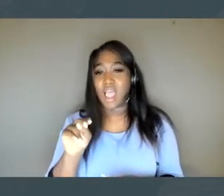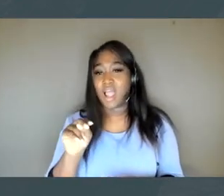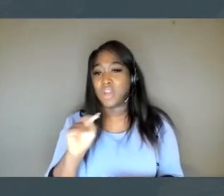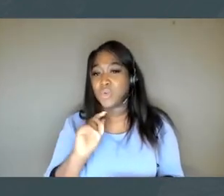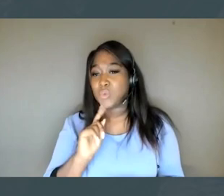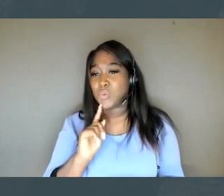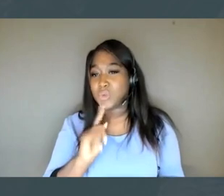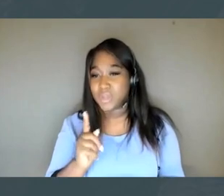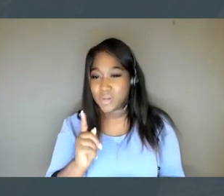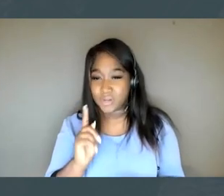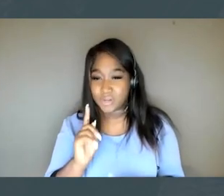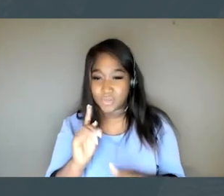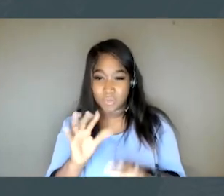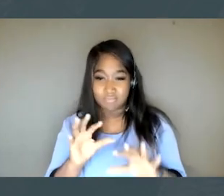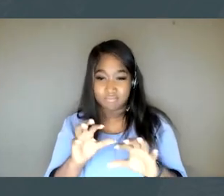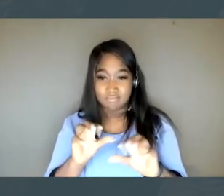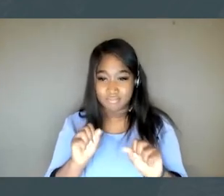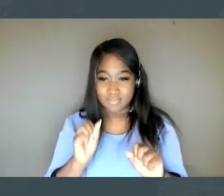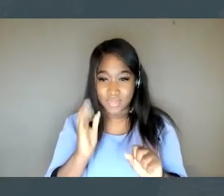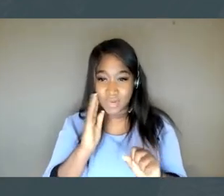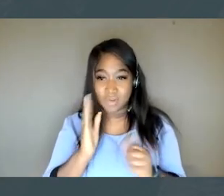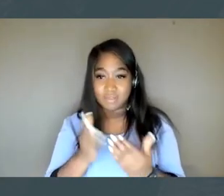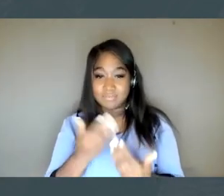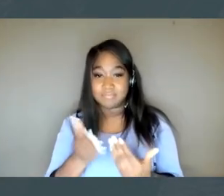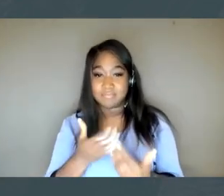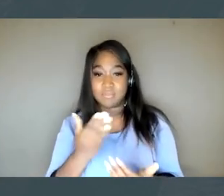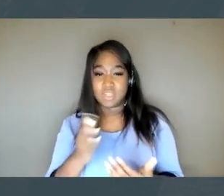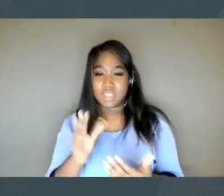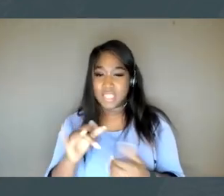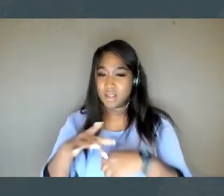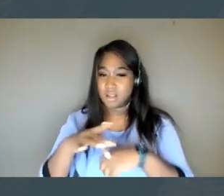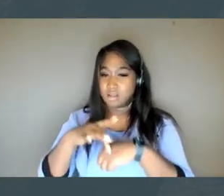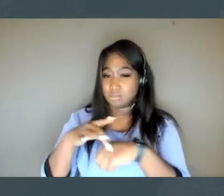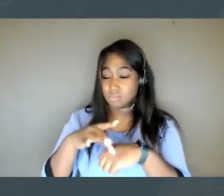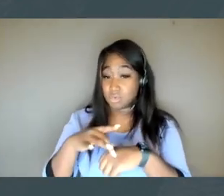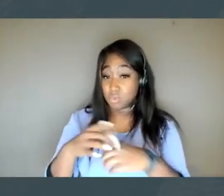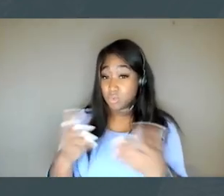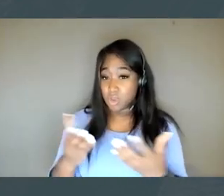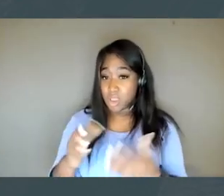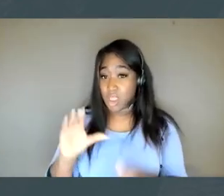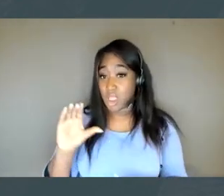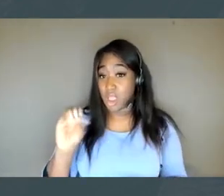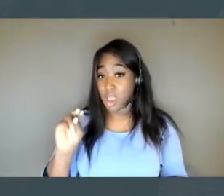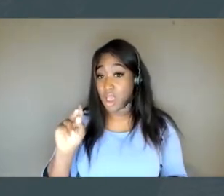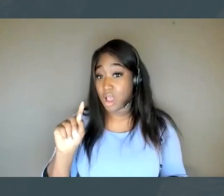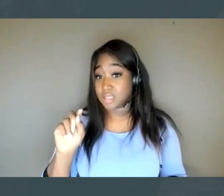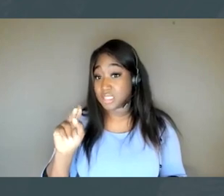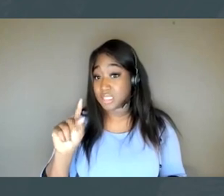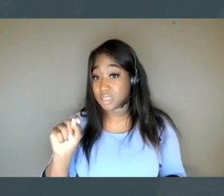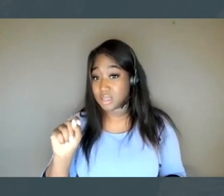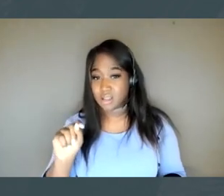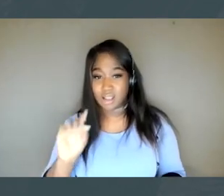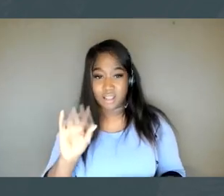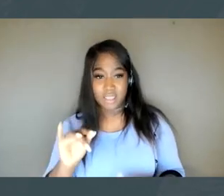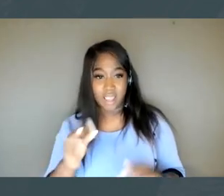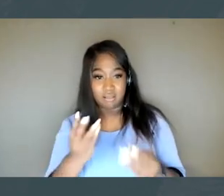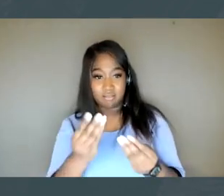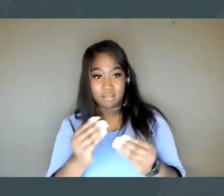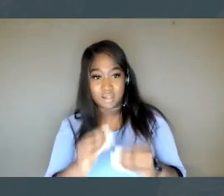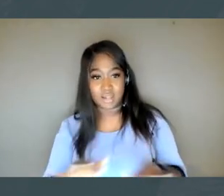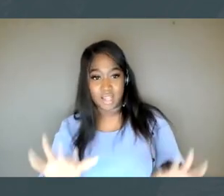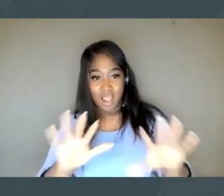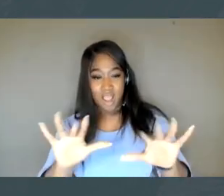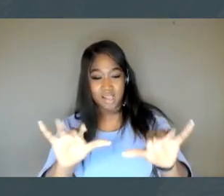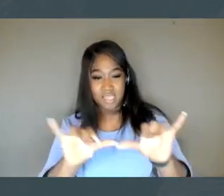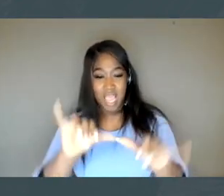Is it the geography? Is it the continent? Is it this mass of land? Is it an idea? You know, the idea.